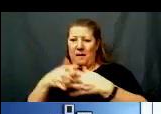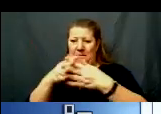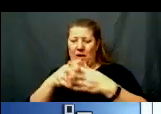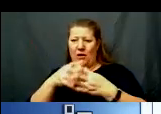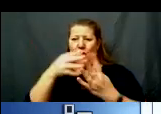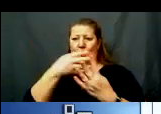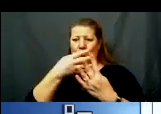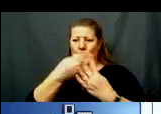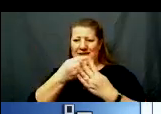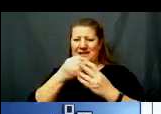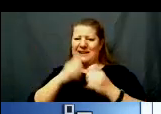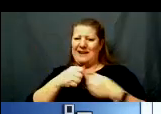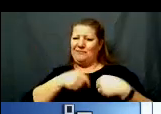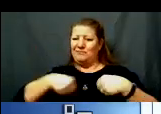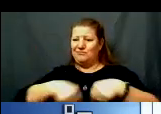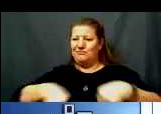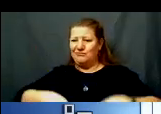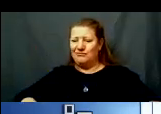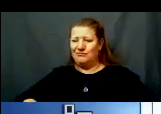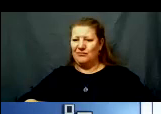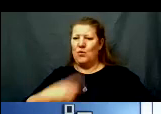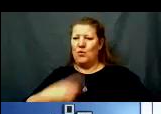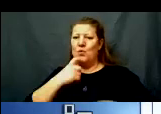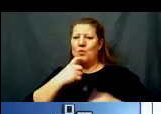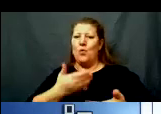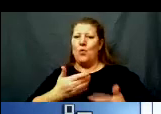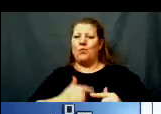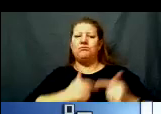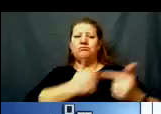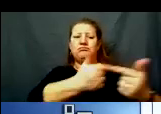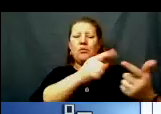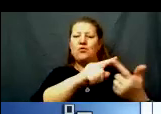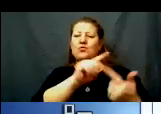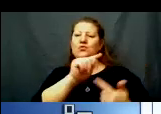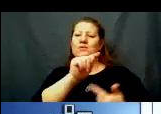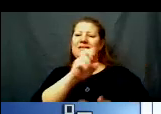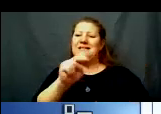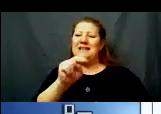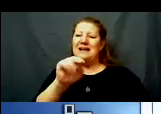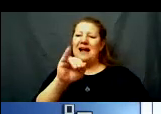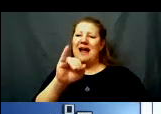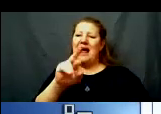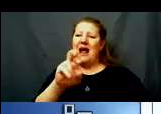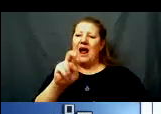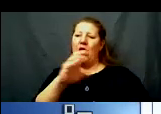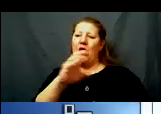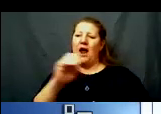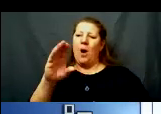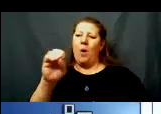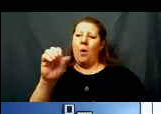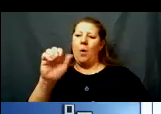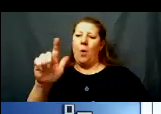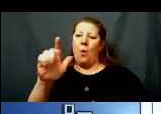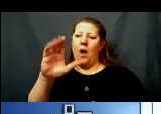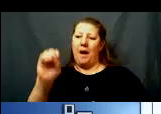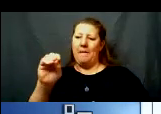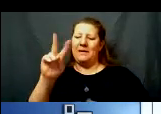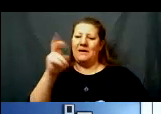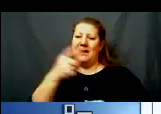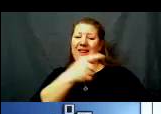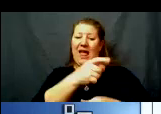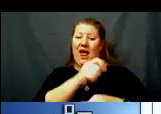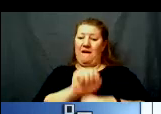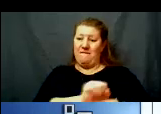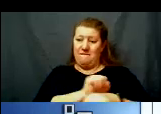stripes who were being leased to the Tennessee Iron and Coal Company. So they're enslaved, forced